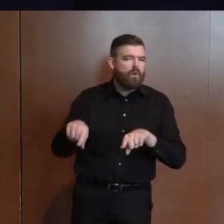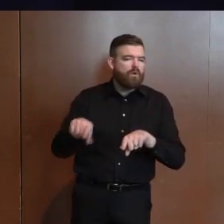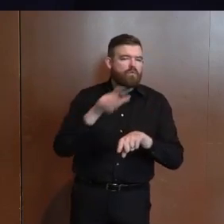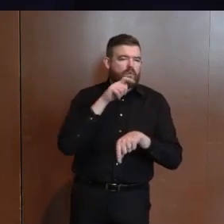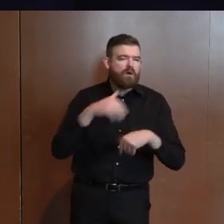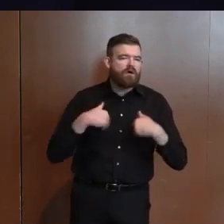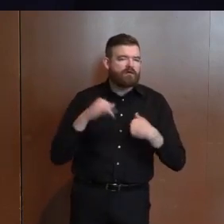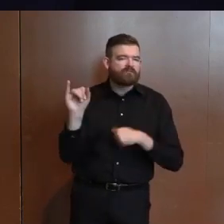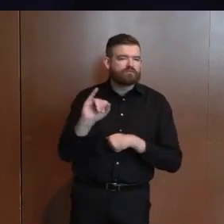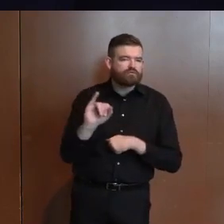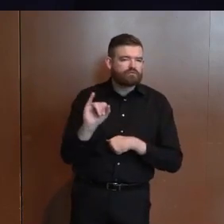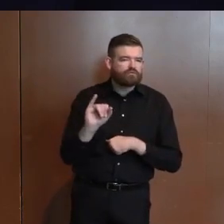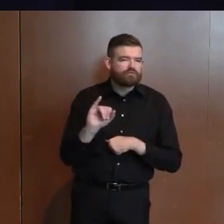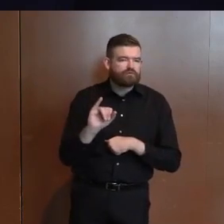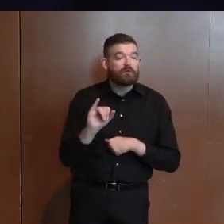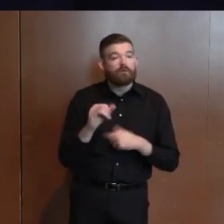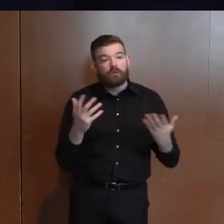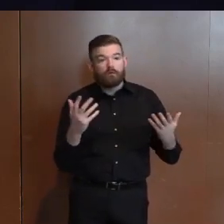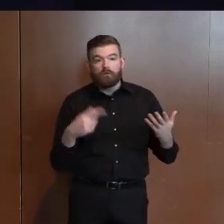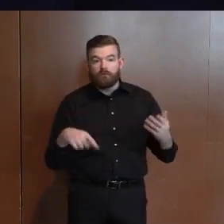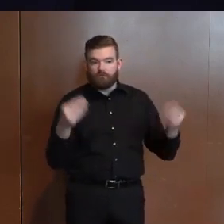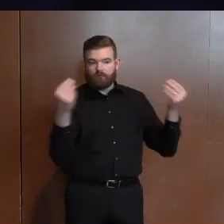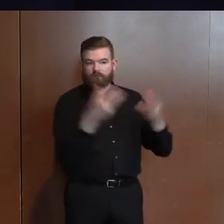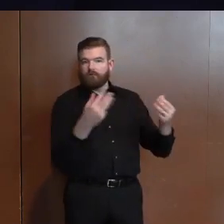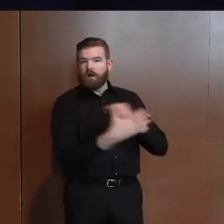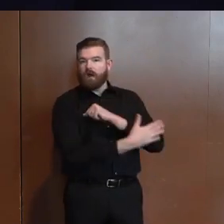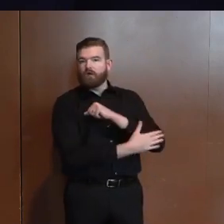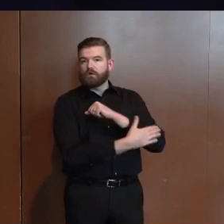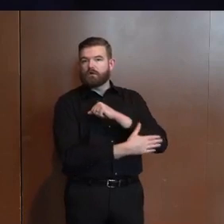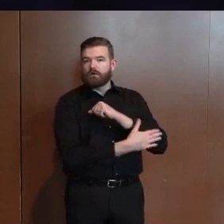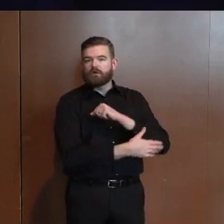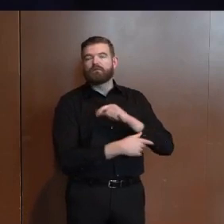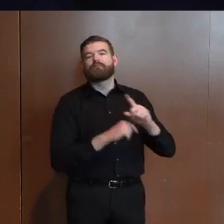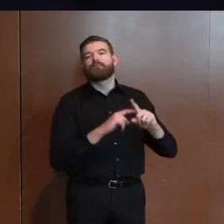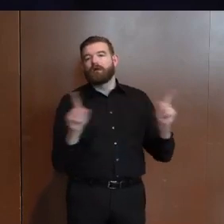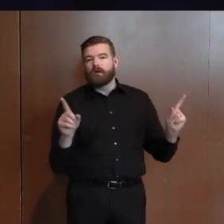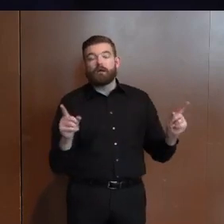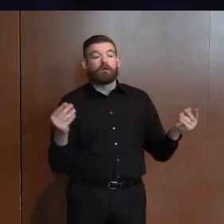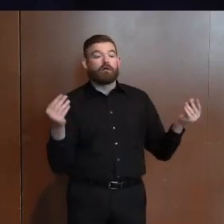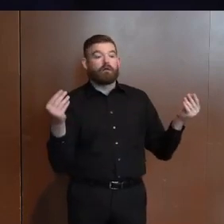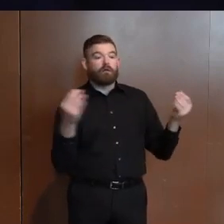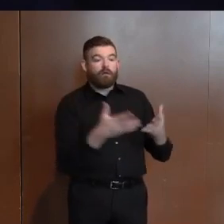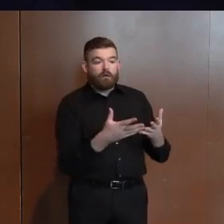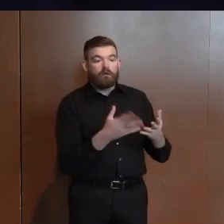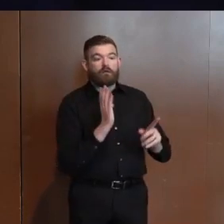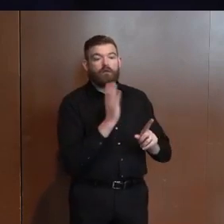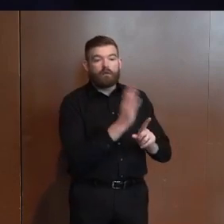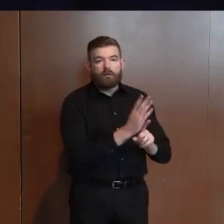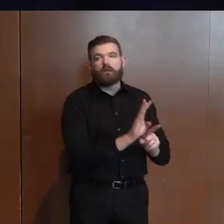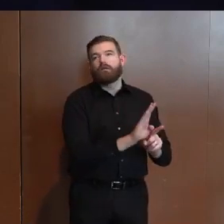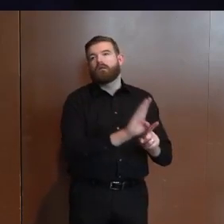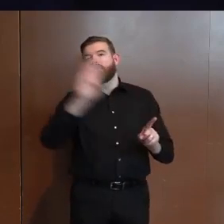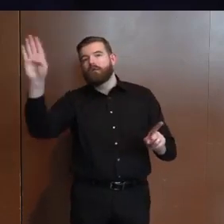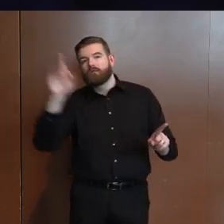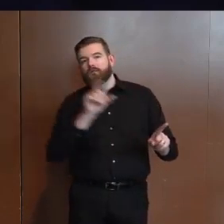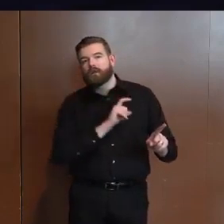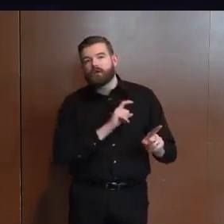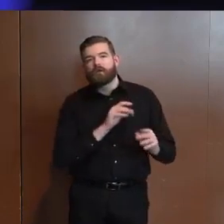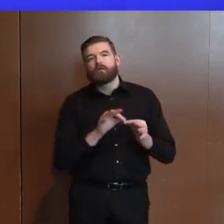good idea, but I think it is creating that lag time that we're going to try to address in very short order. So thank you. Thank you,